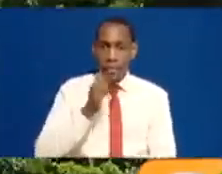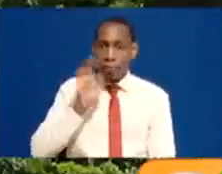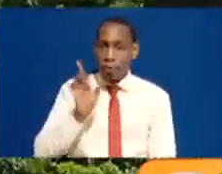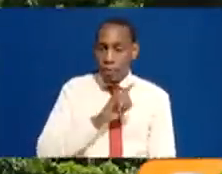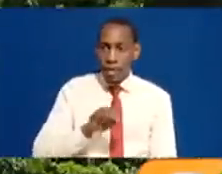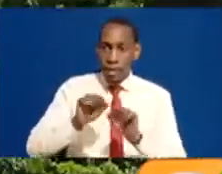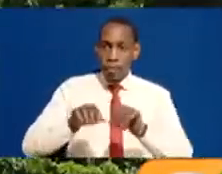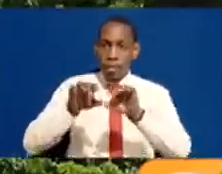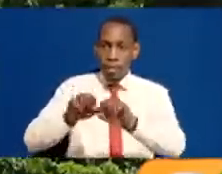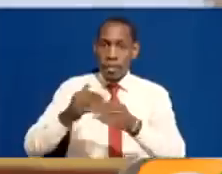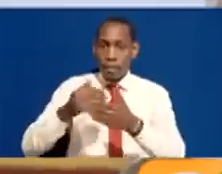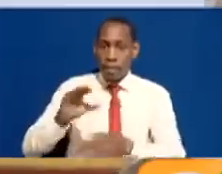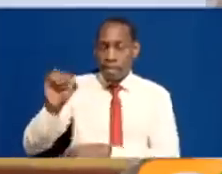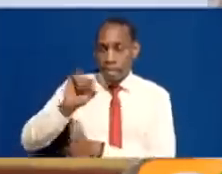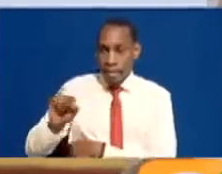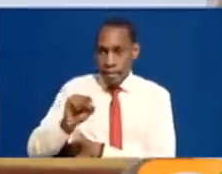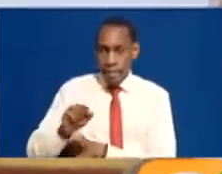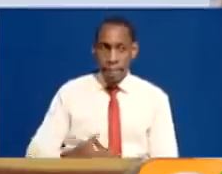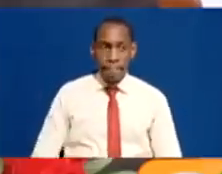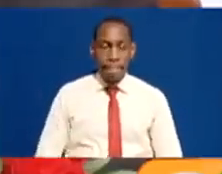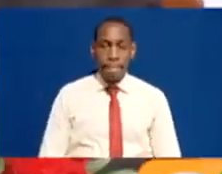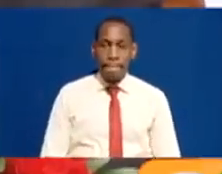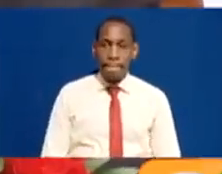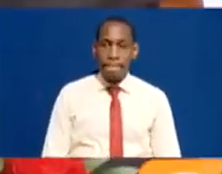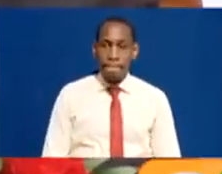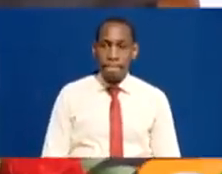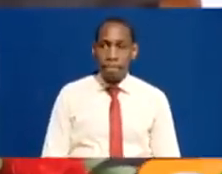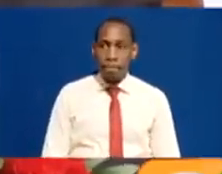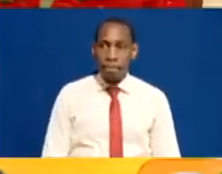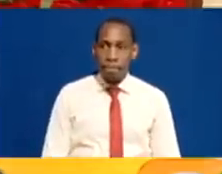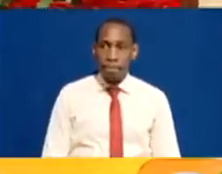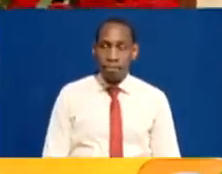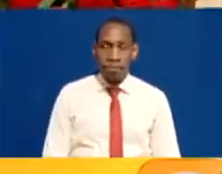to take over from their predecessors. Sam Gitukosure, ZTV, Nairobi.